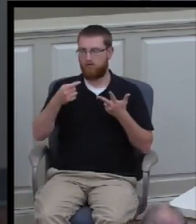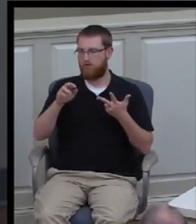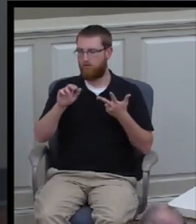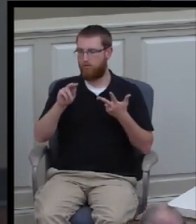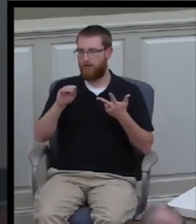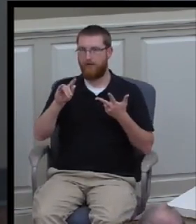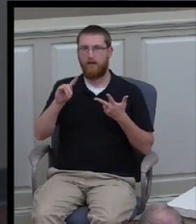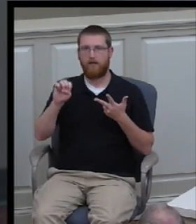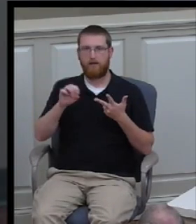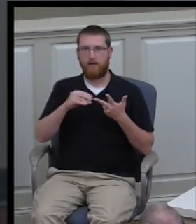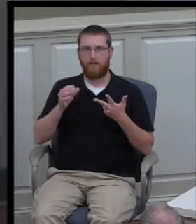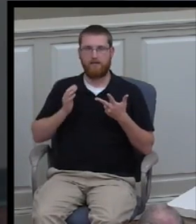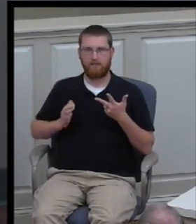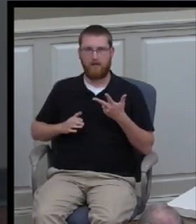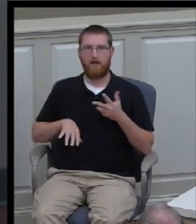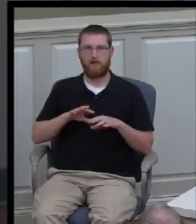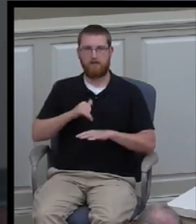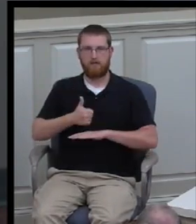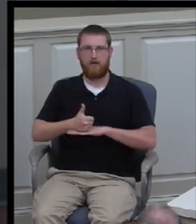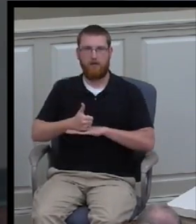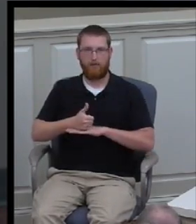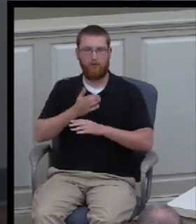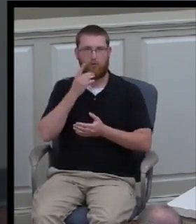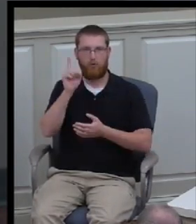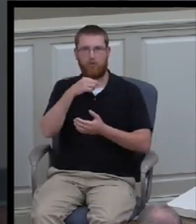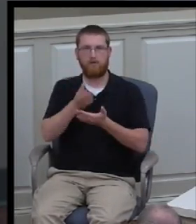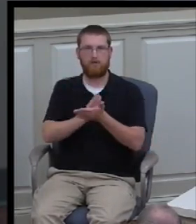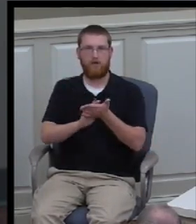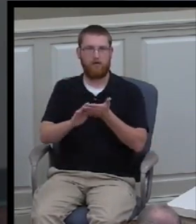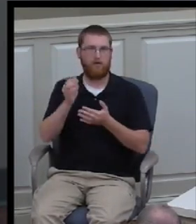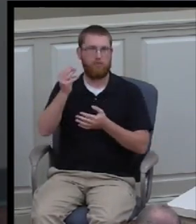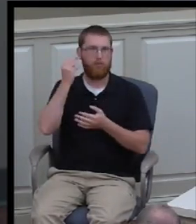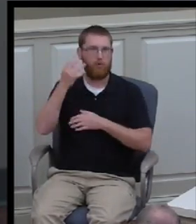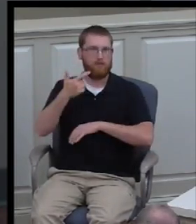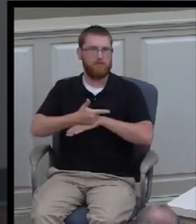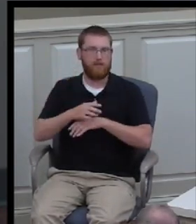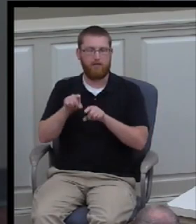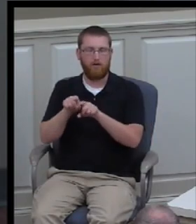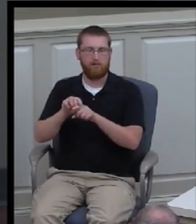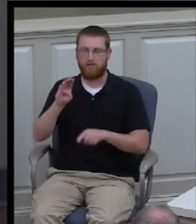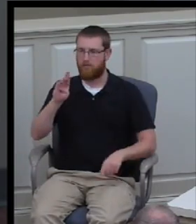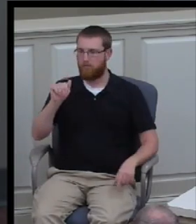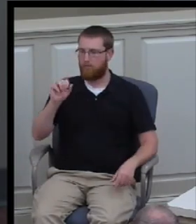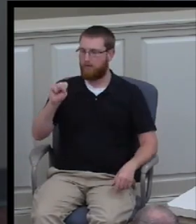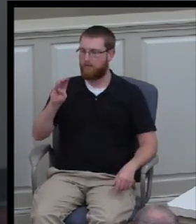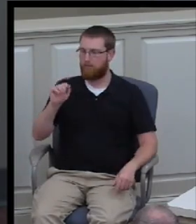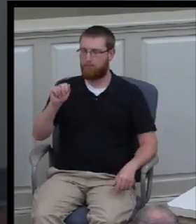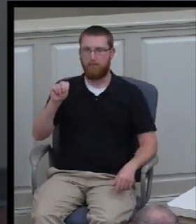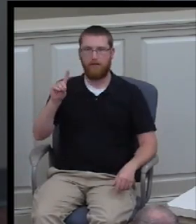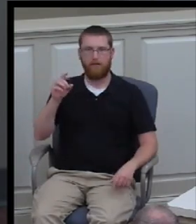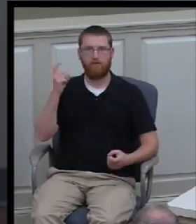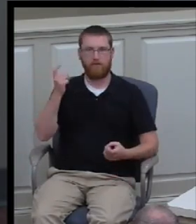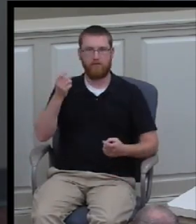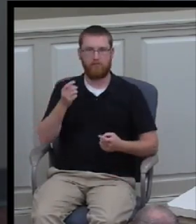sodding in place, and it'll look pretty decent in time for Memorial Day and or the Brass Band Festival on the south side before we start